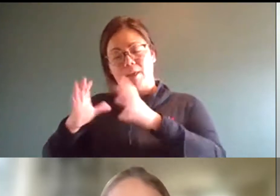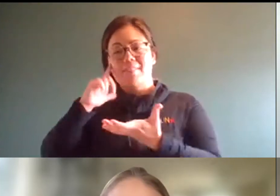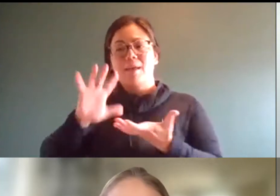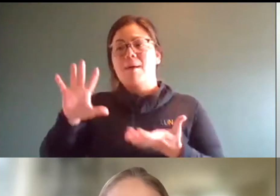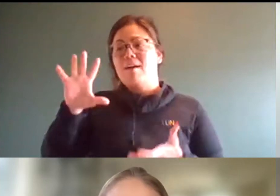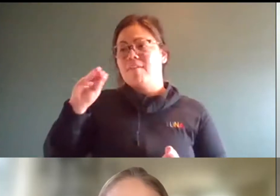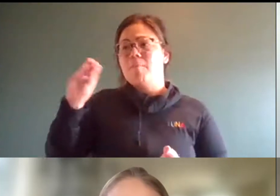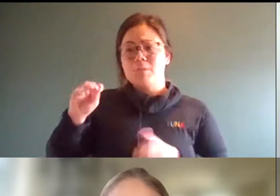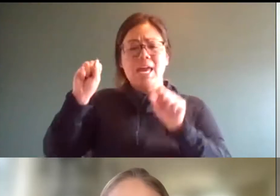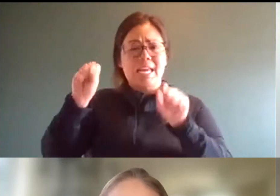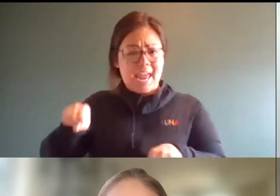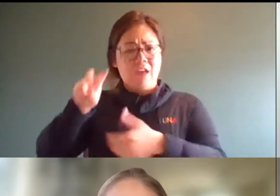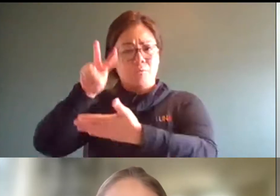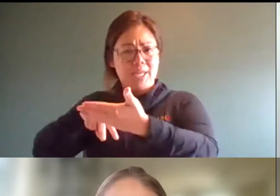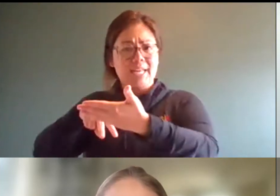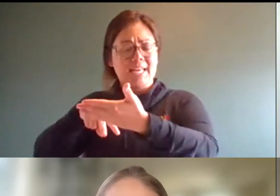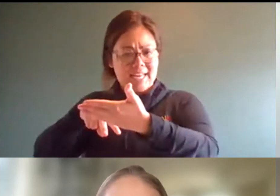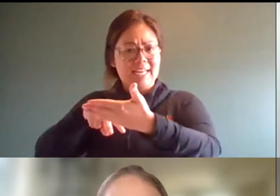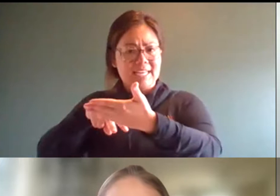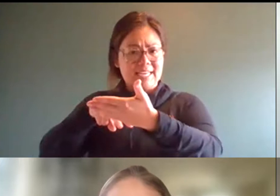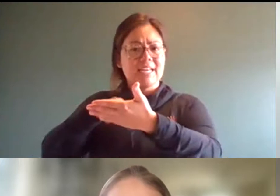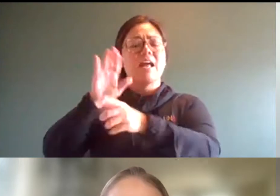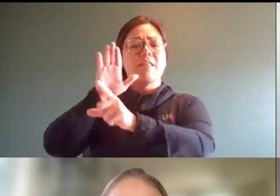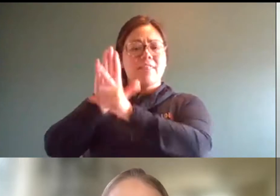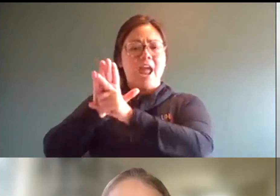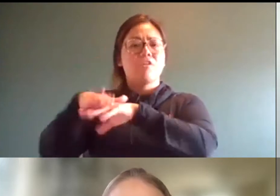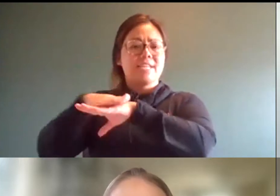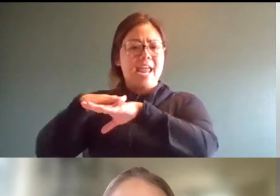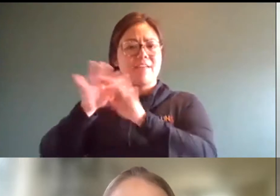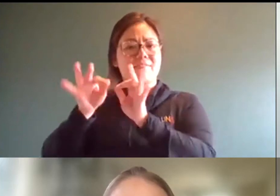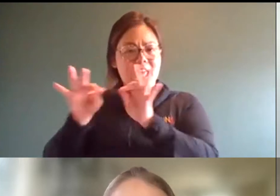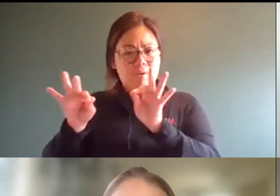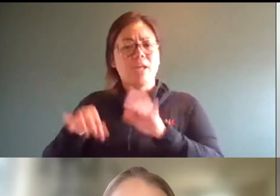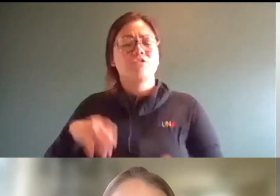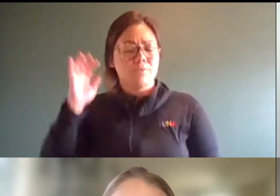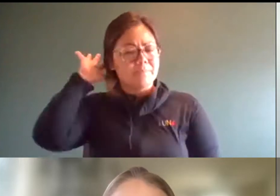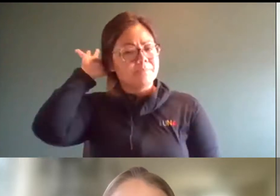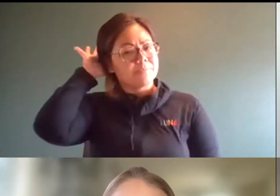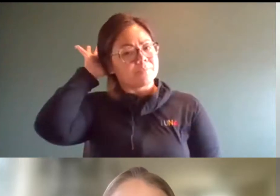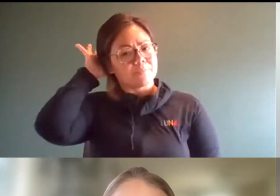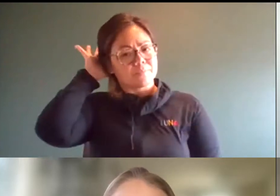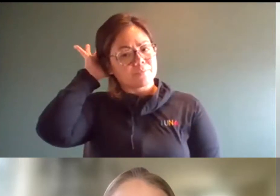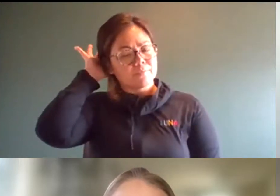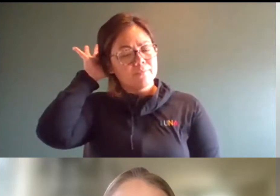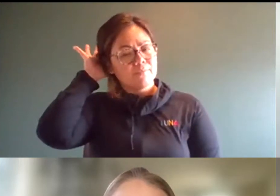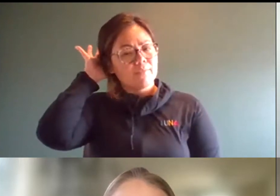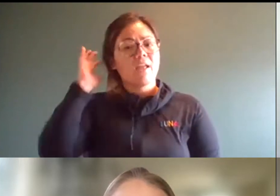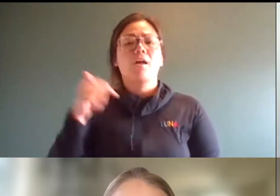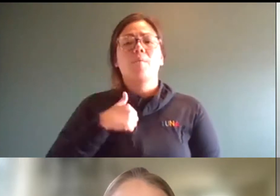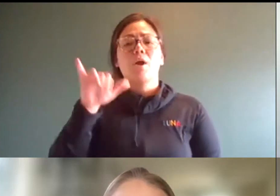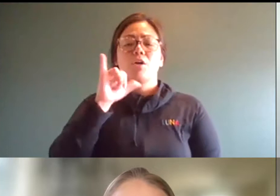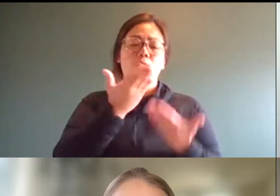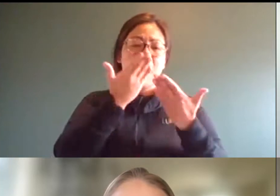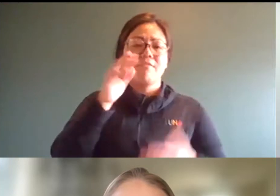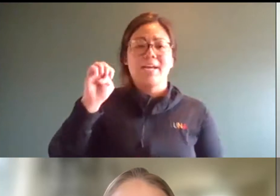50% can read the language of their origin and their country of origin. And we also offered